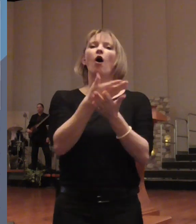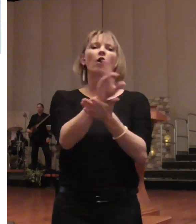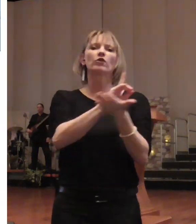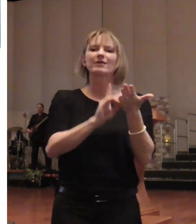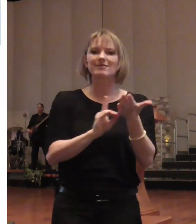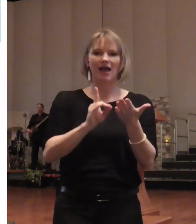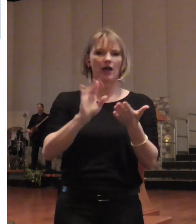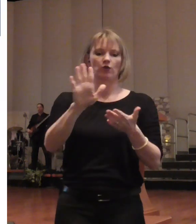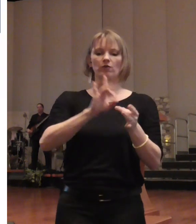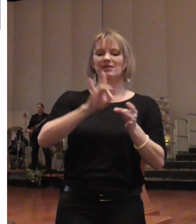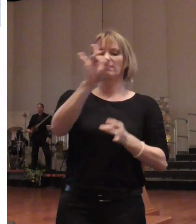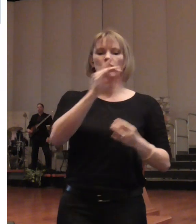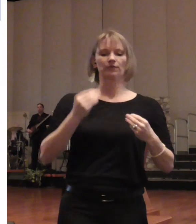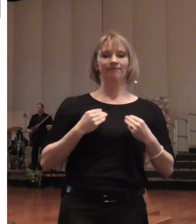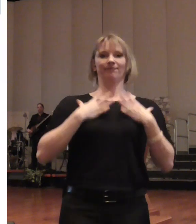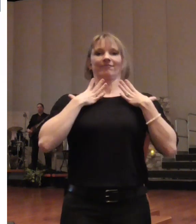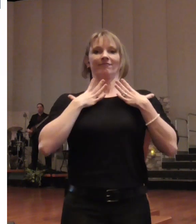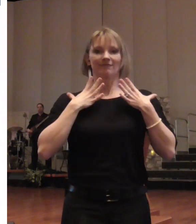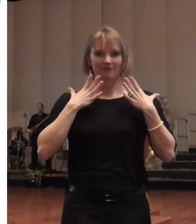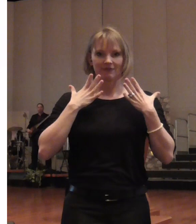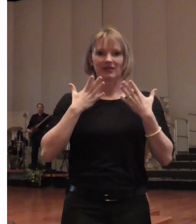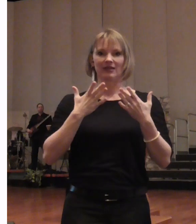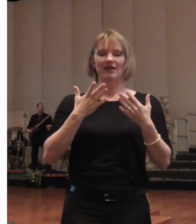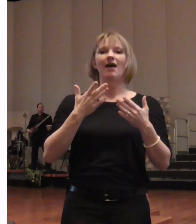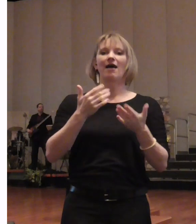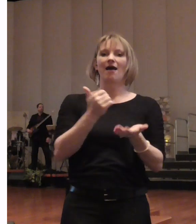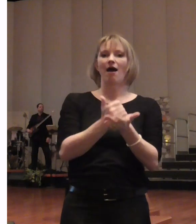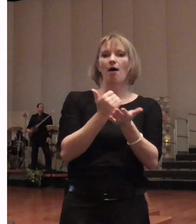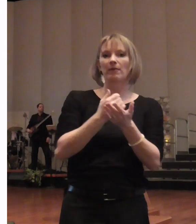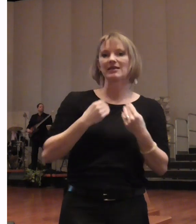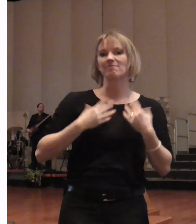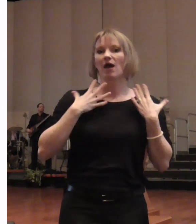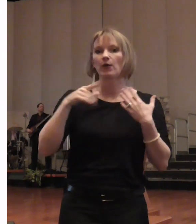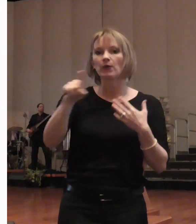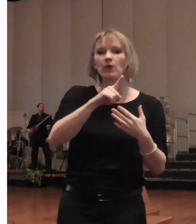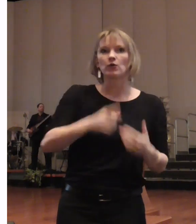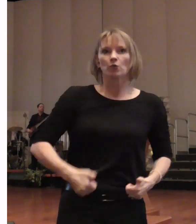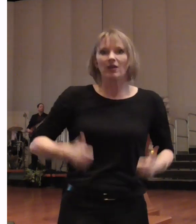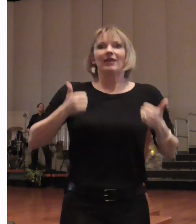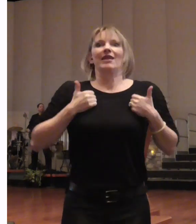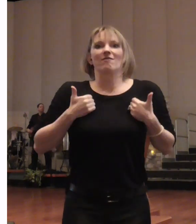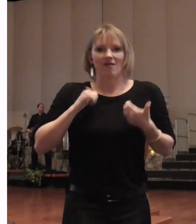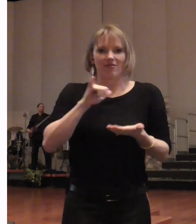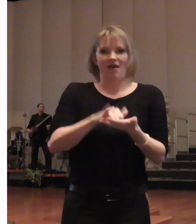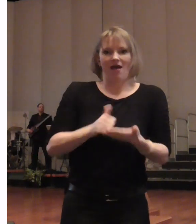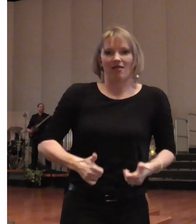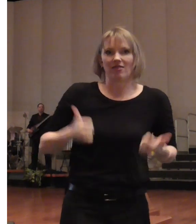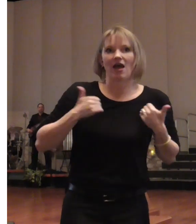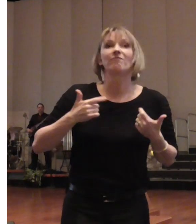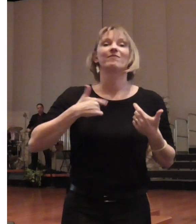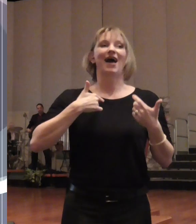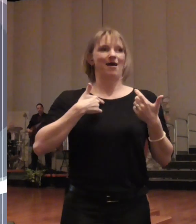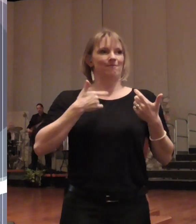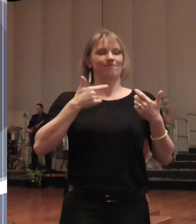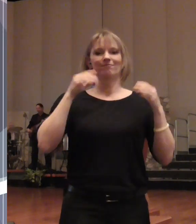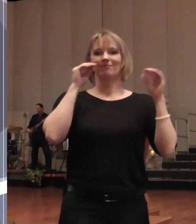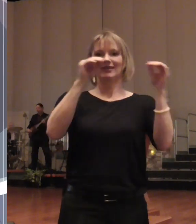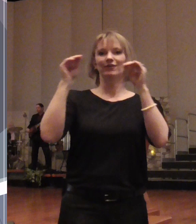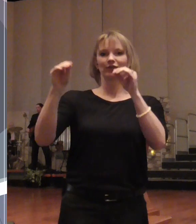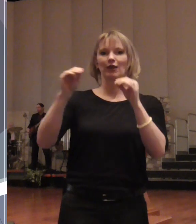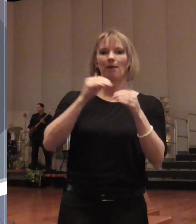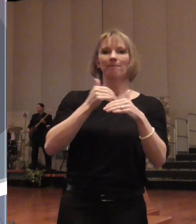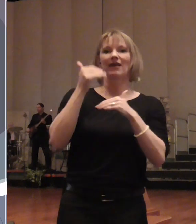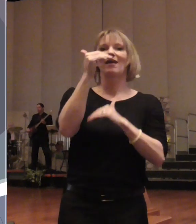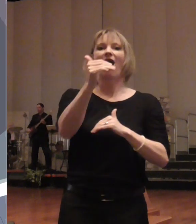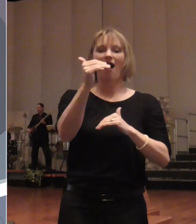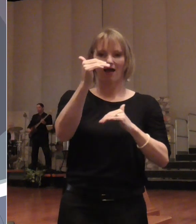to enrich your spirituality and help inspire you to live that life. I get to teach our Beyond Limits class, and it's